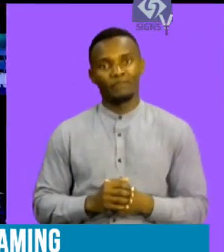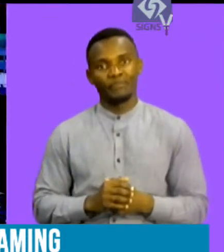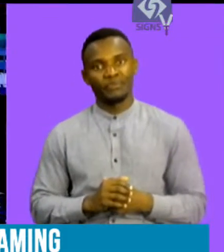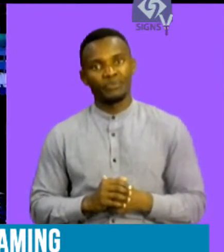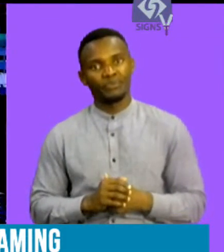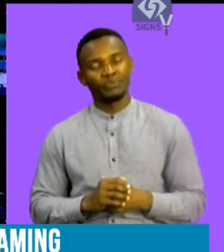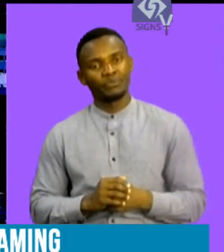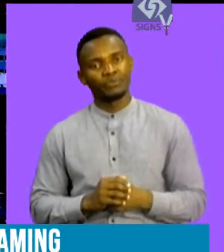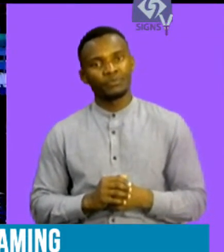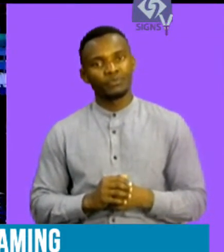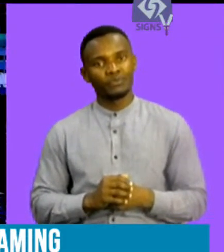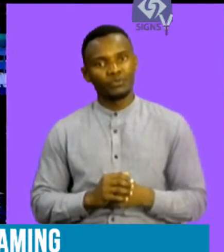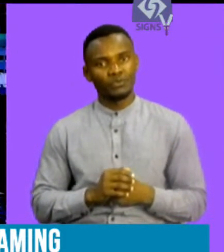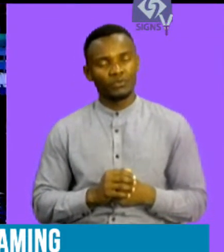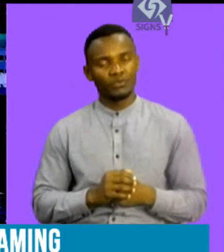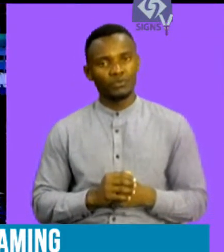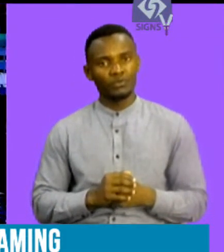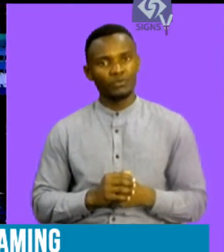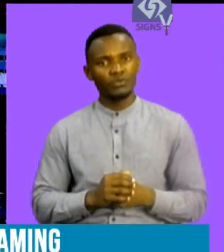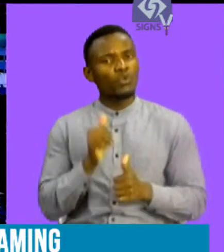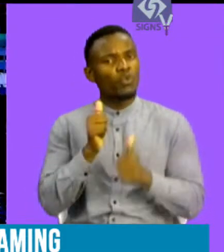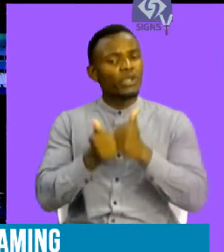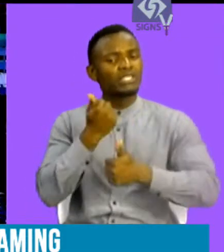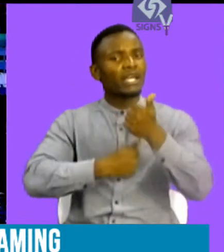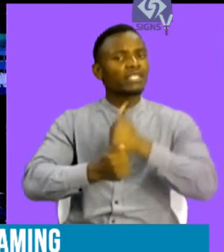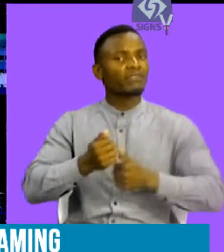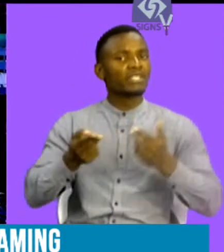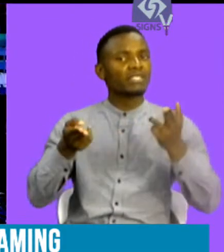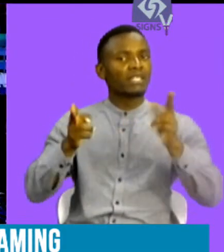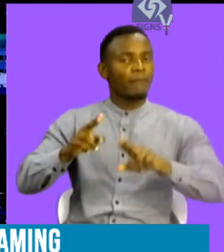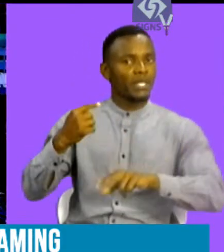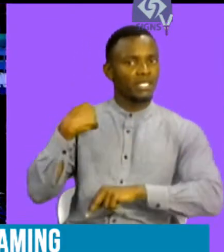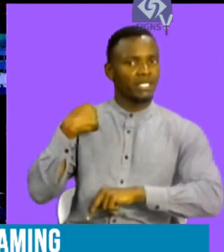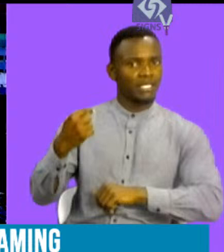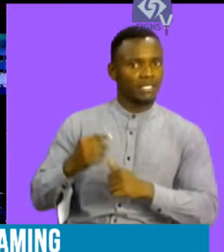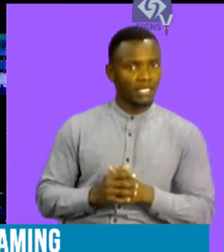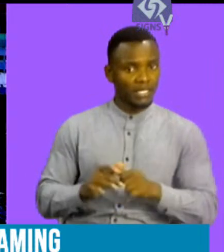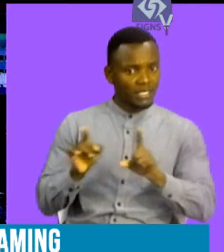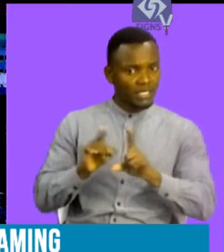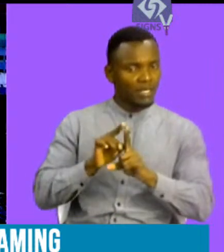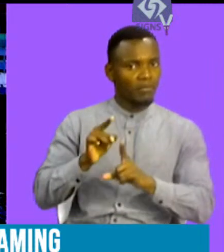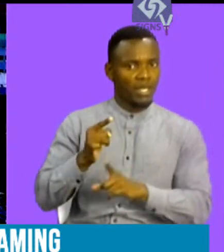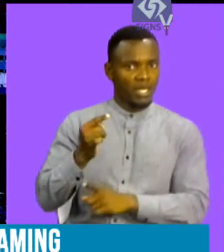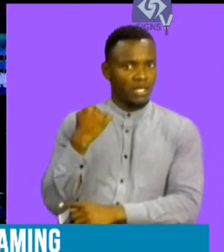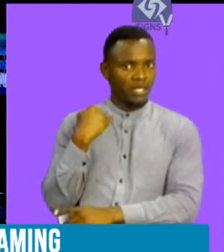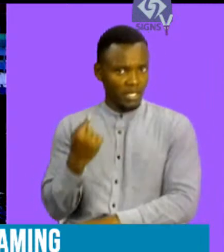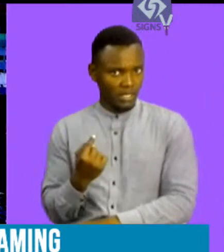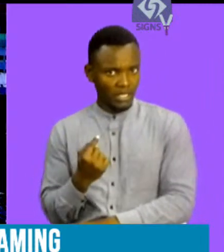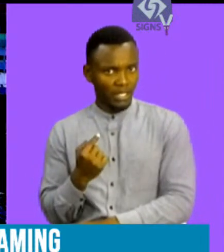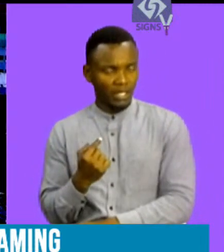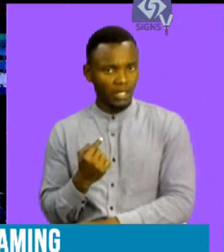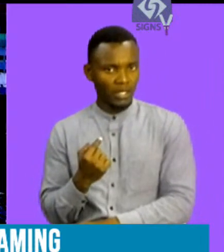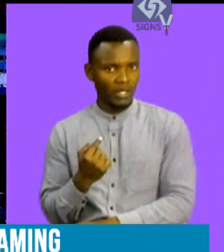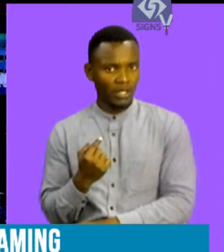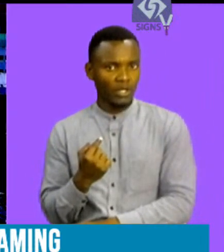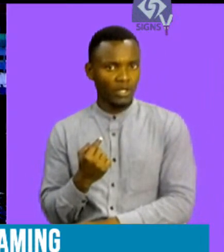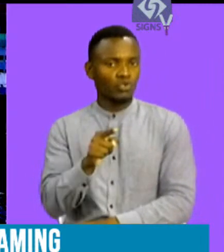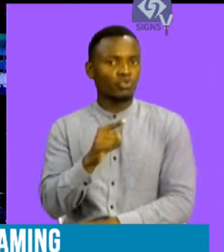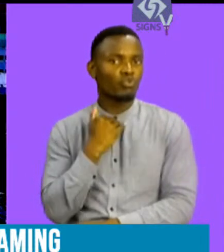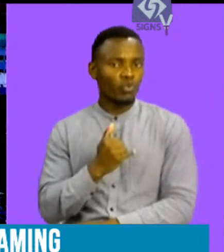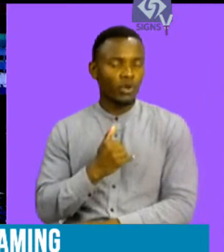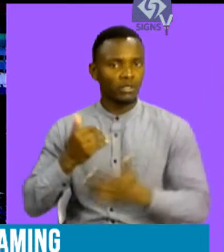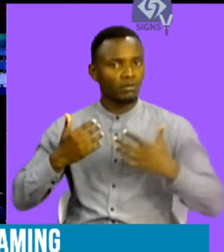here. What are some of the activities that were done, and what was the core message that as a county you're pushing